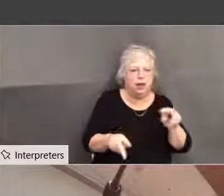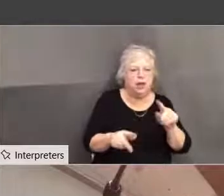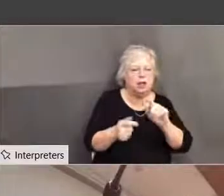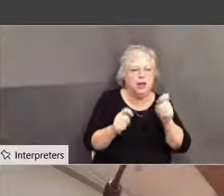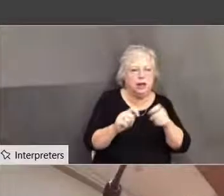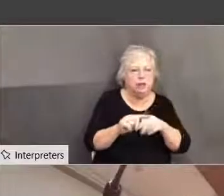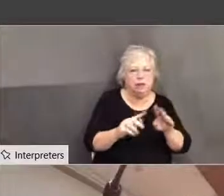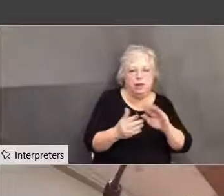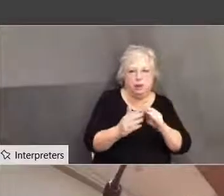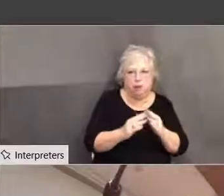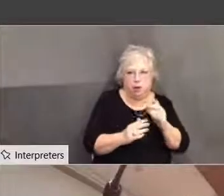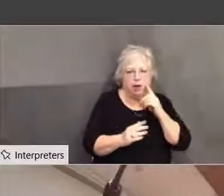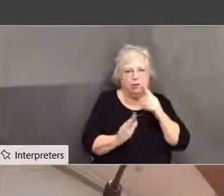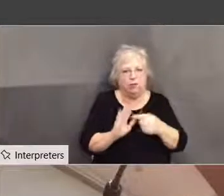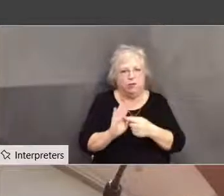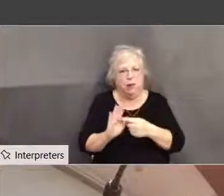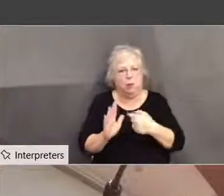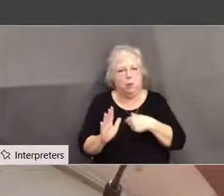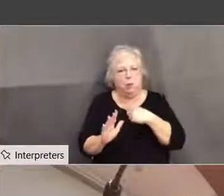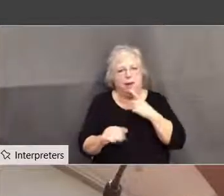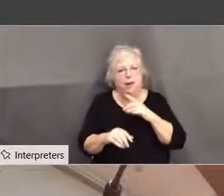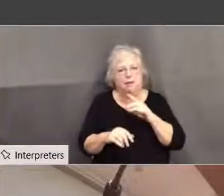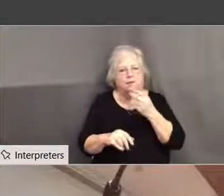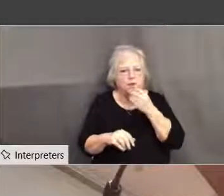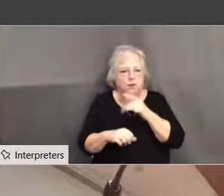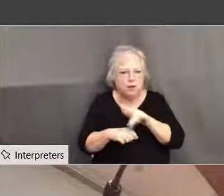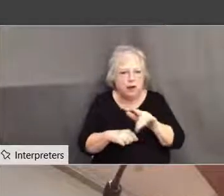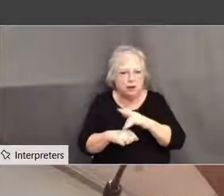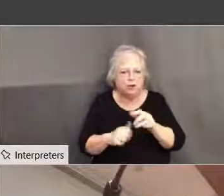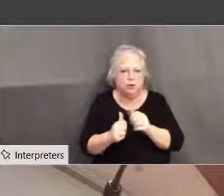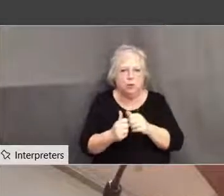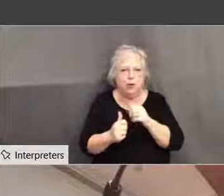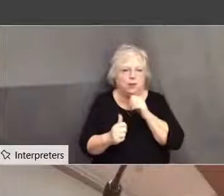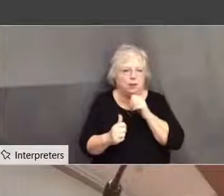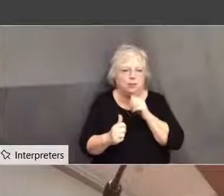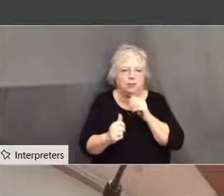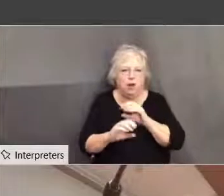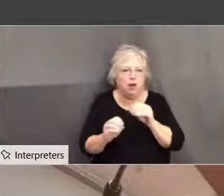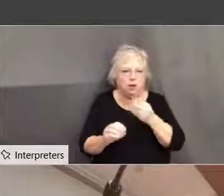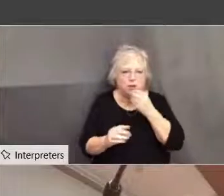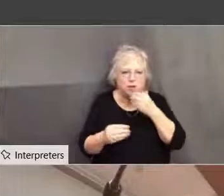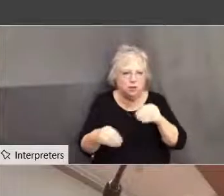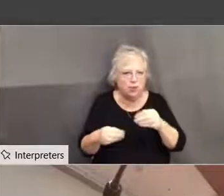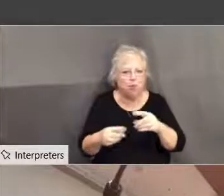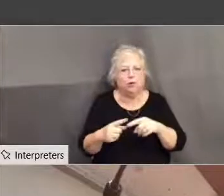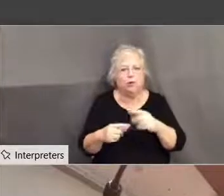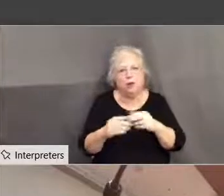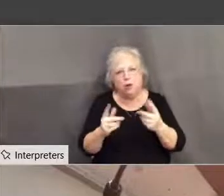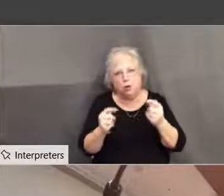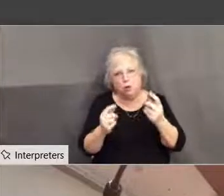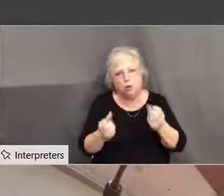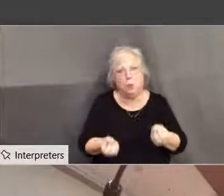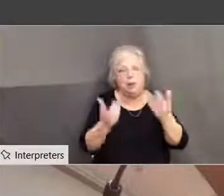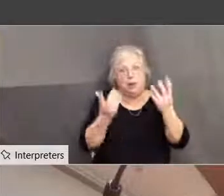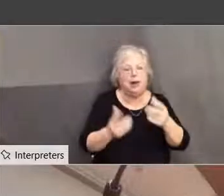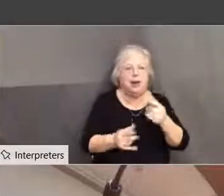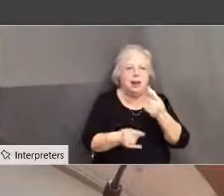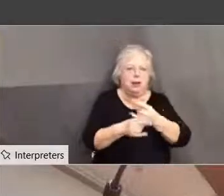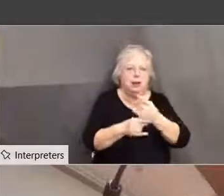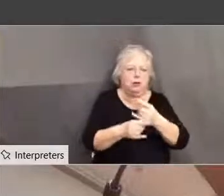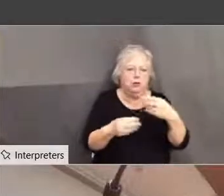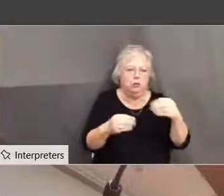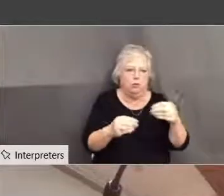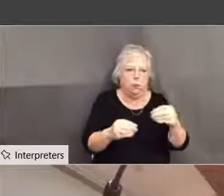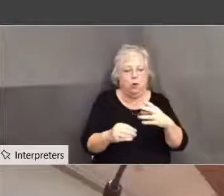have a disproportionate number of convenience stores and liquor stores and places where people don't